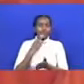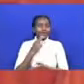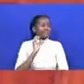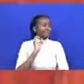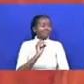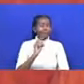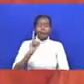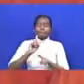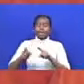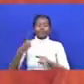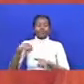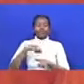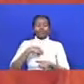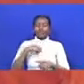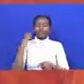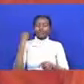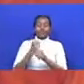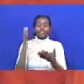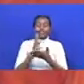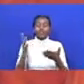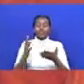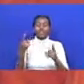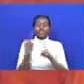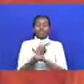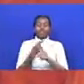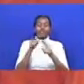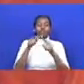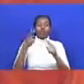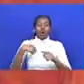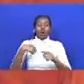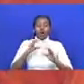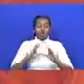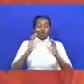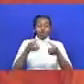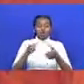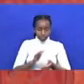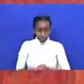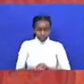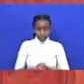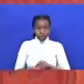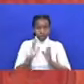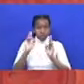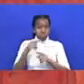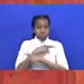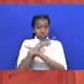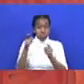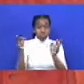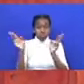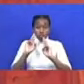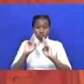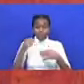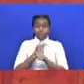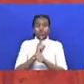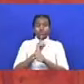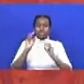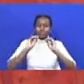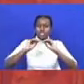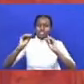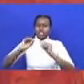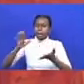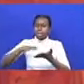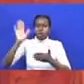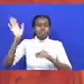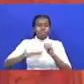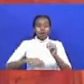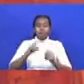with our community. I want you to become my ambassador. Help me get that thing to over 1 million people.